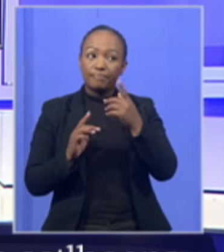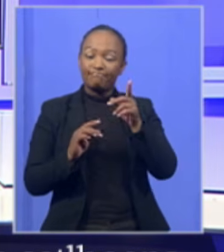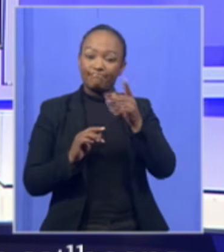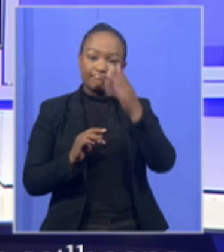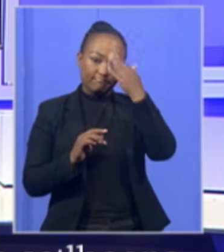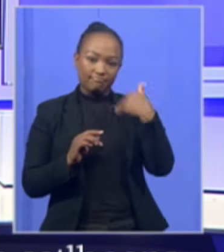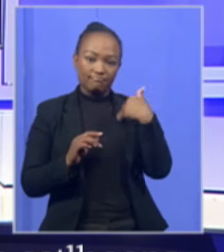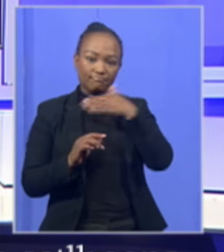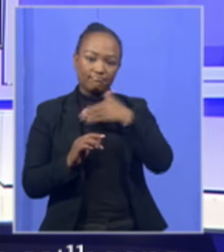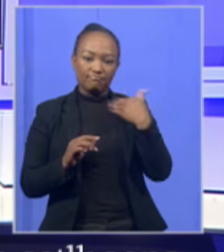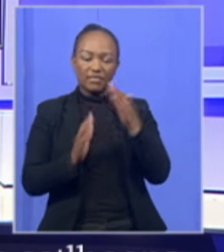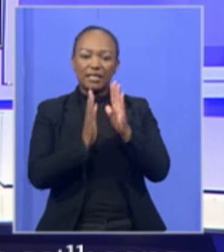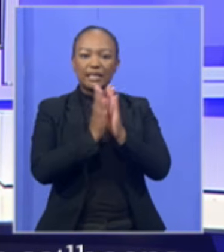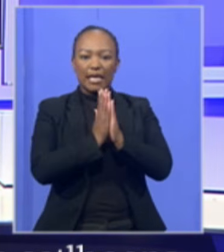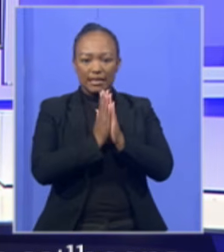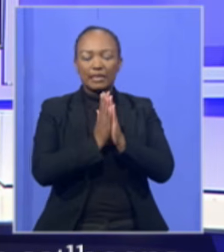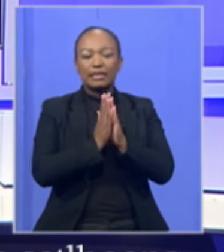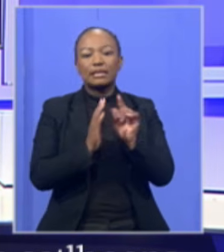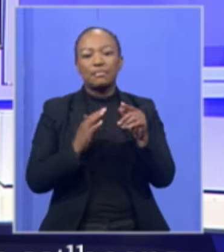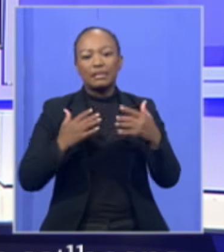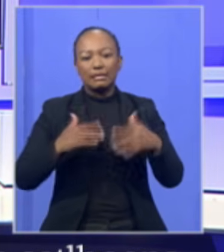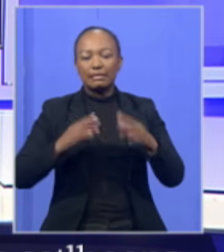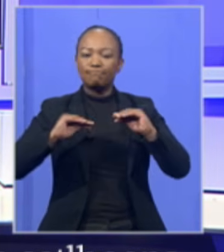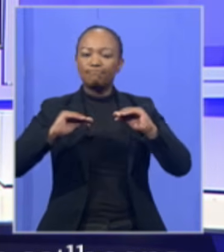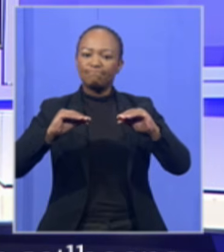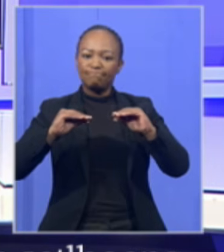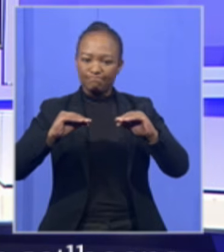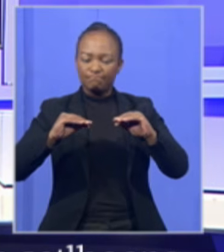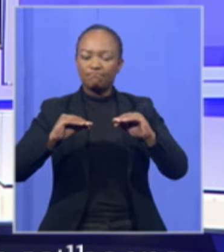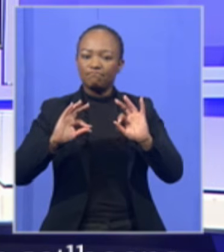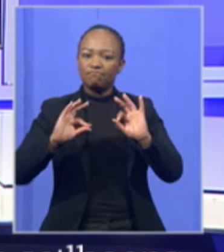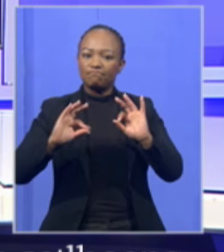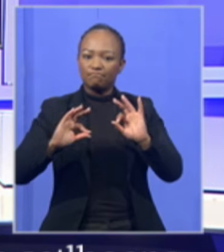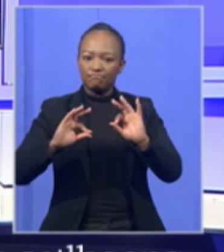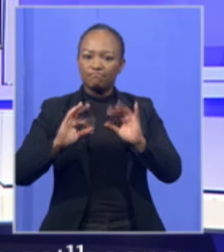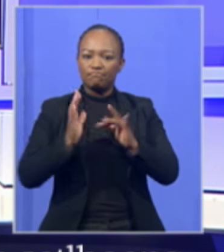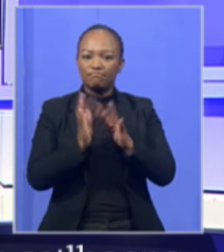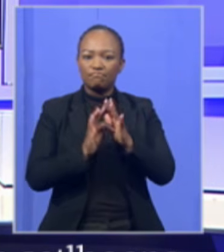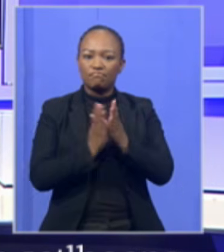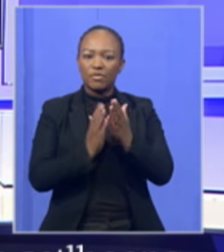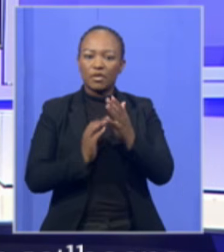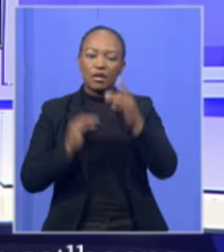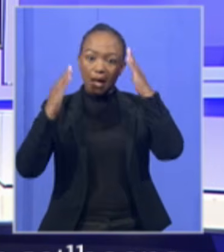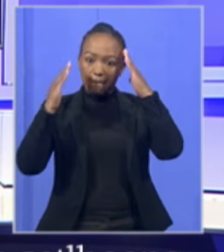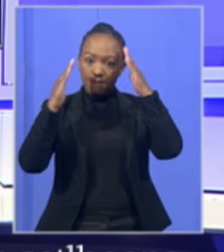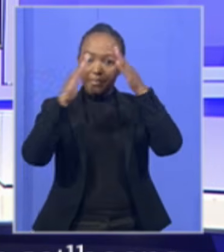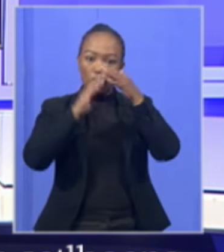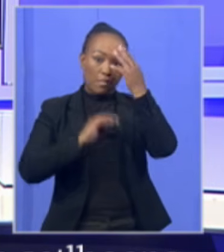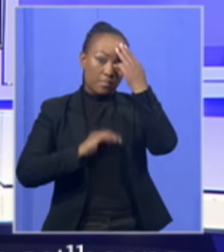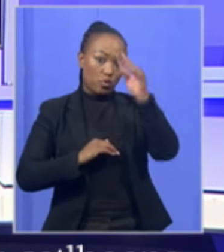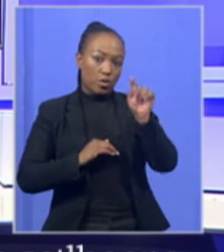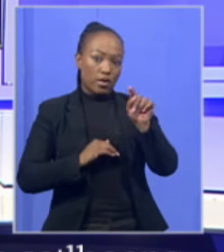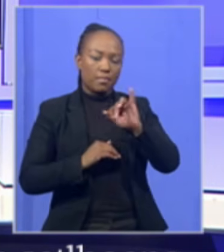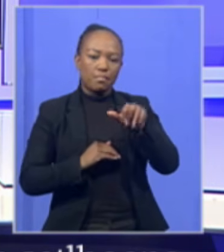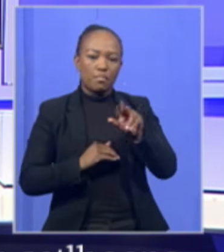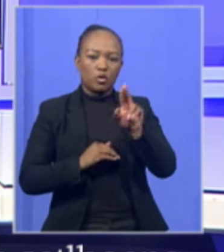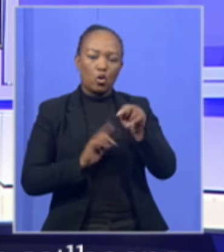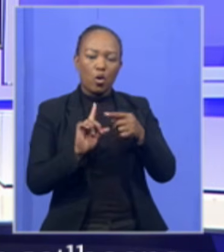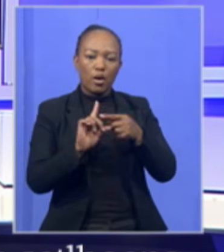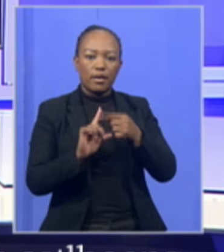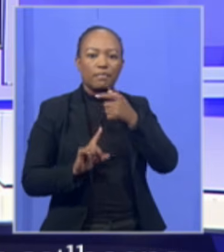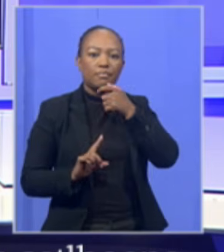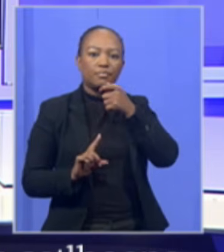seng go itshomarela ka boyona. Seno ke go ya ka mobishopo mogolo wa Pretoria John Silimela yo re botseng